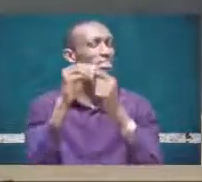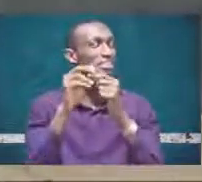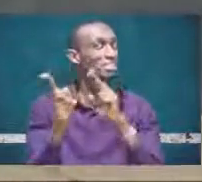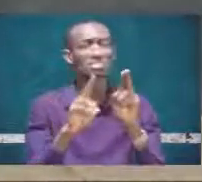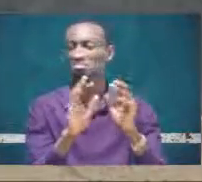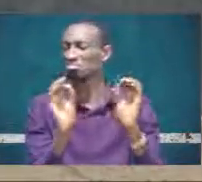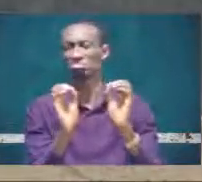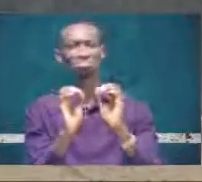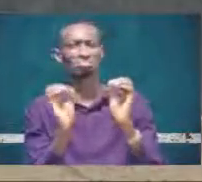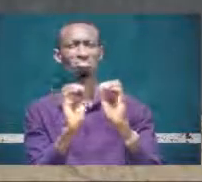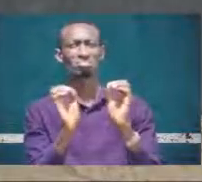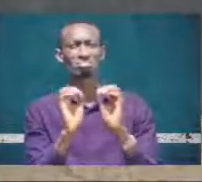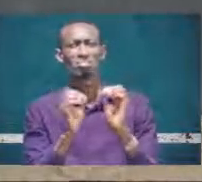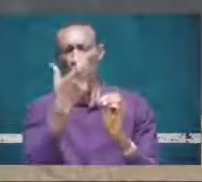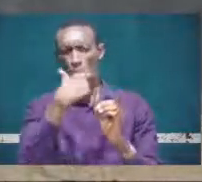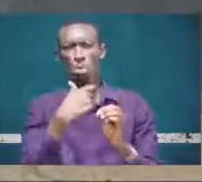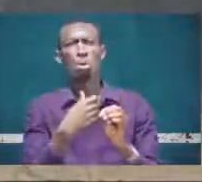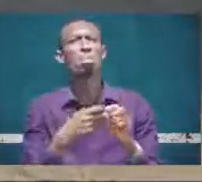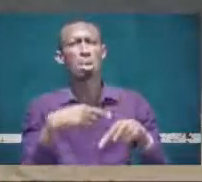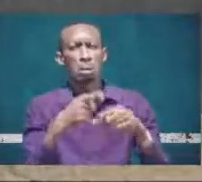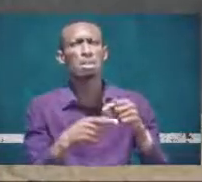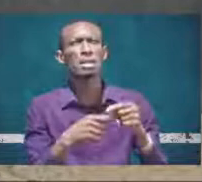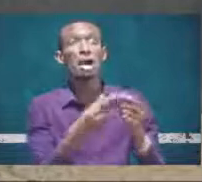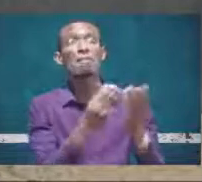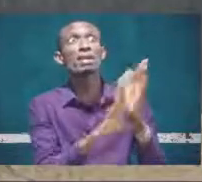expecting prices to keep on increasing or rising,